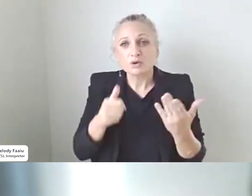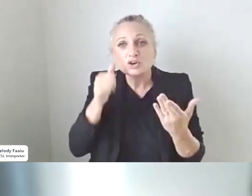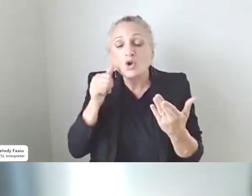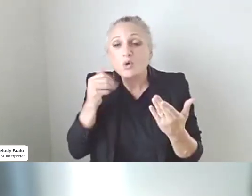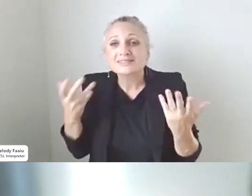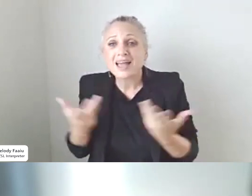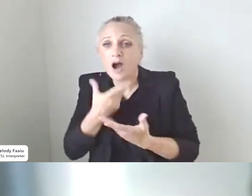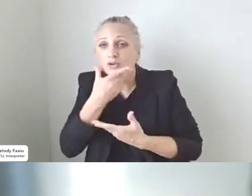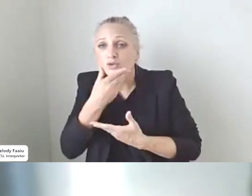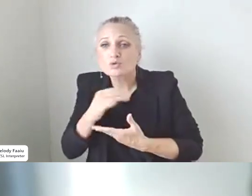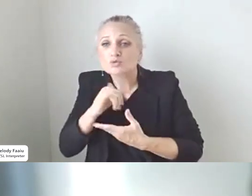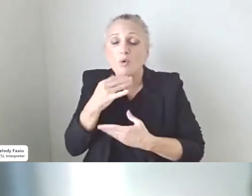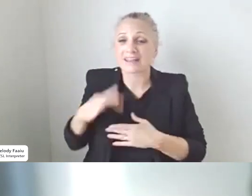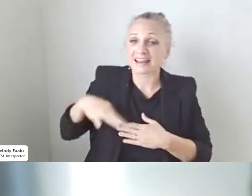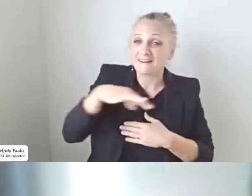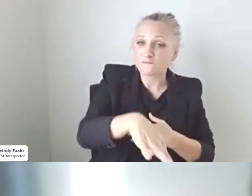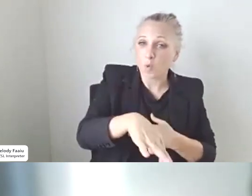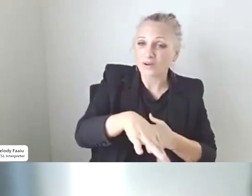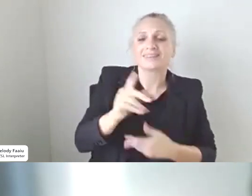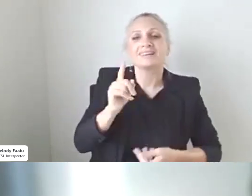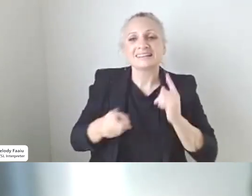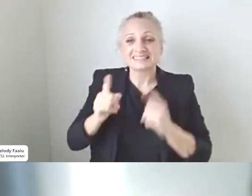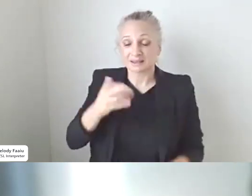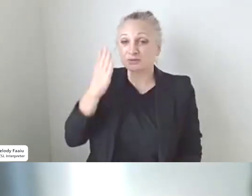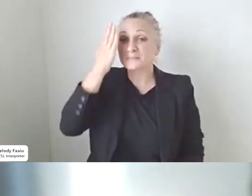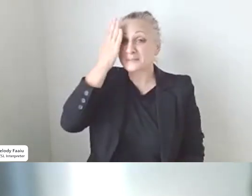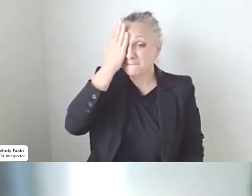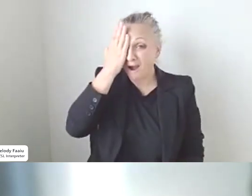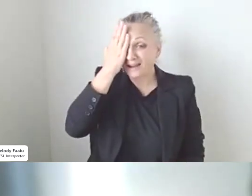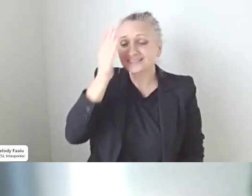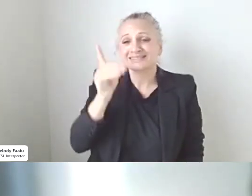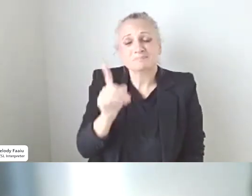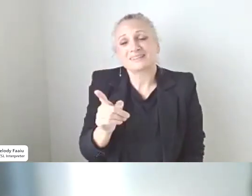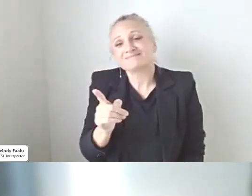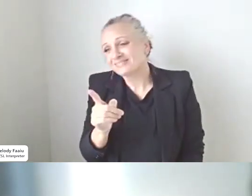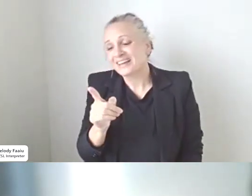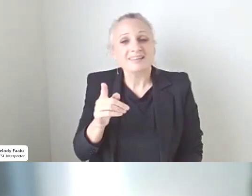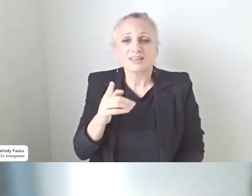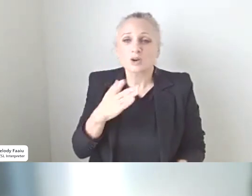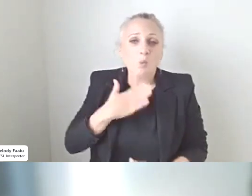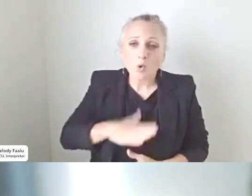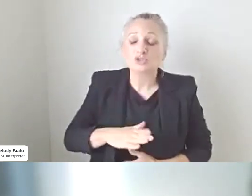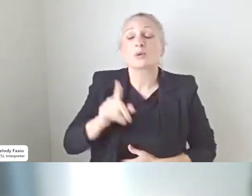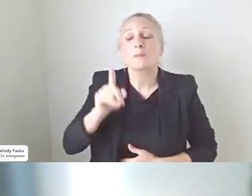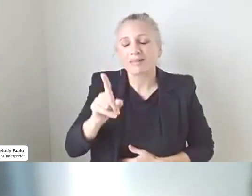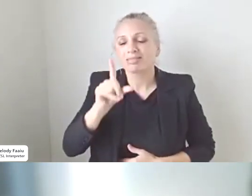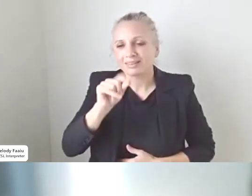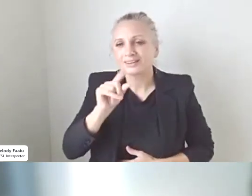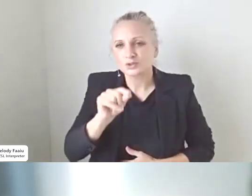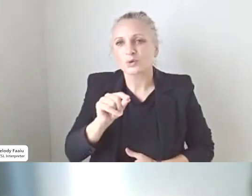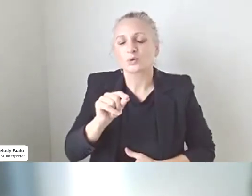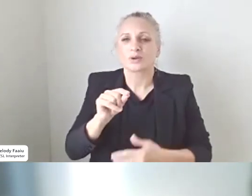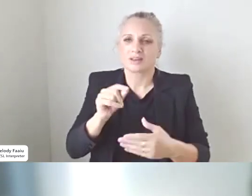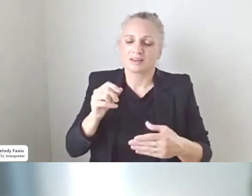sometimes they may unintentionally exclude or misrepresent people who have a disability, making it harder for them to get jobs,